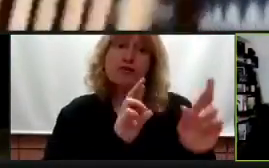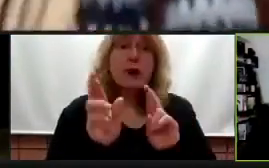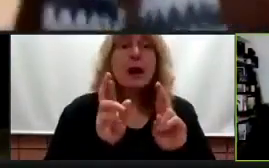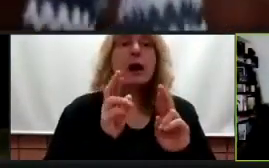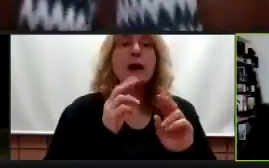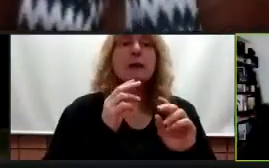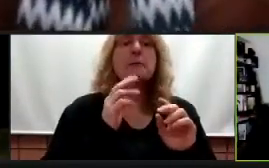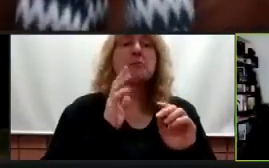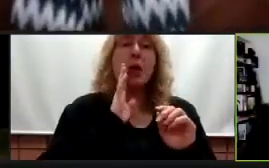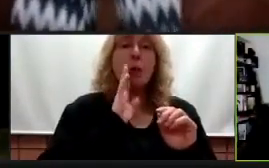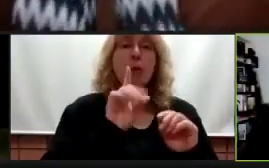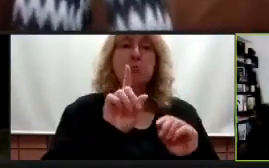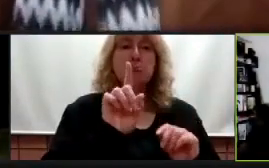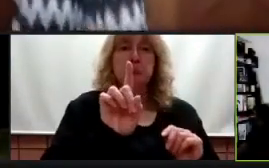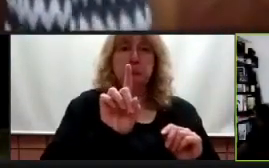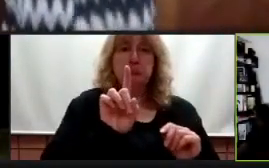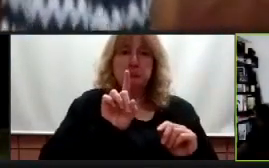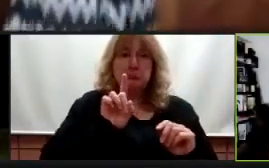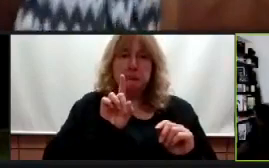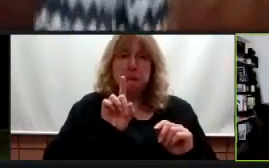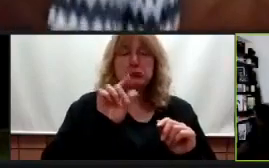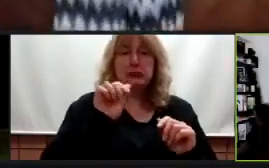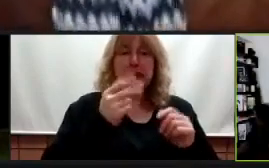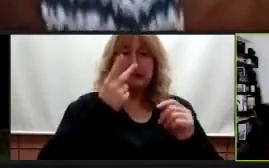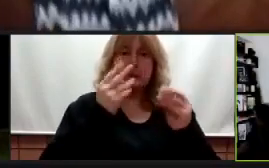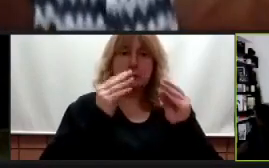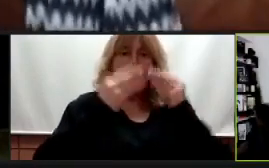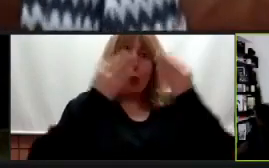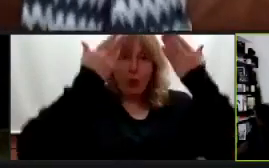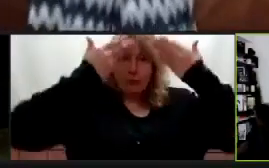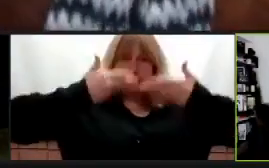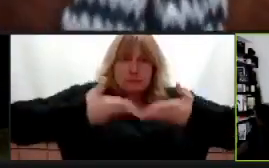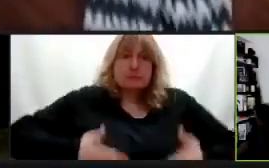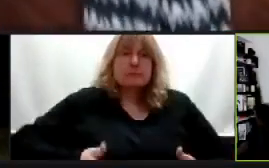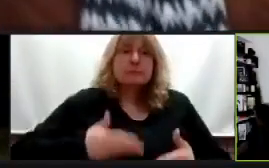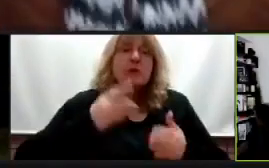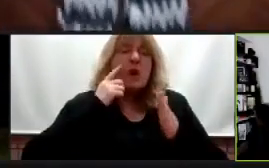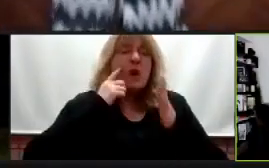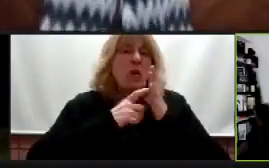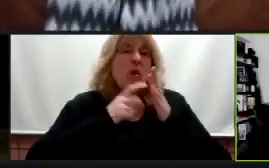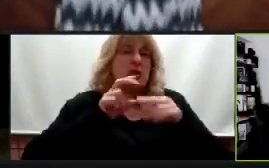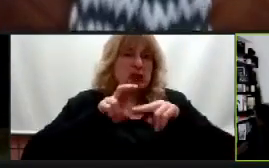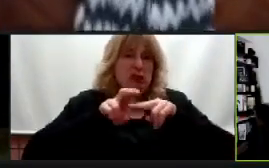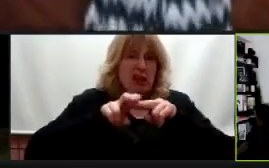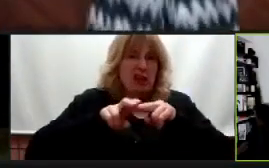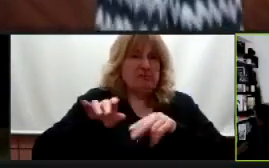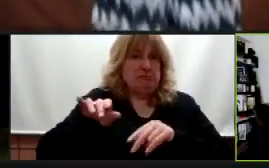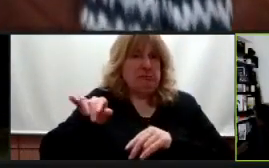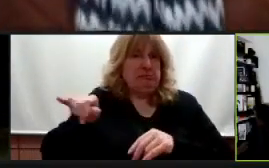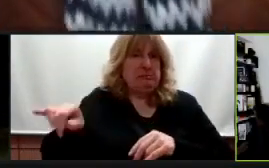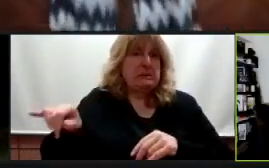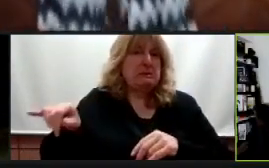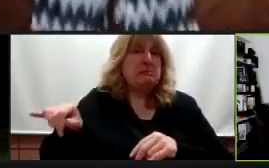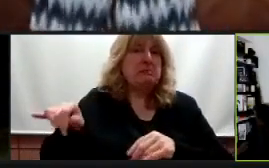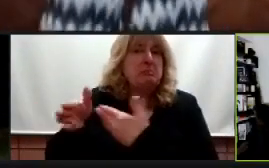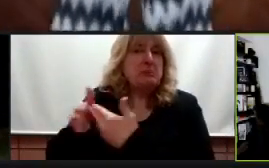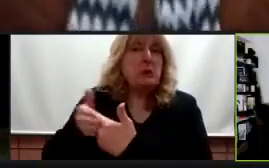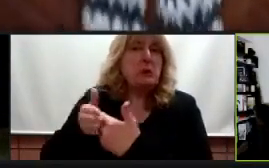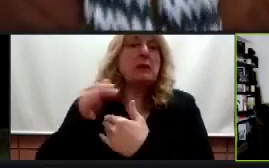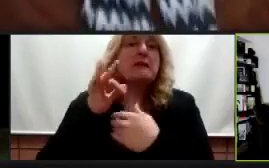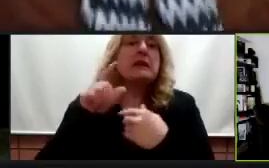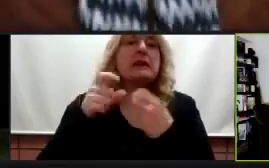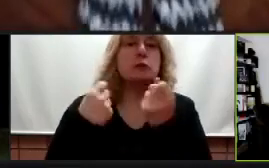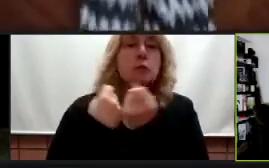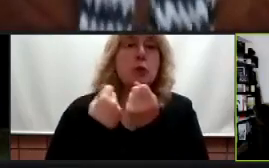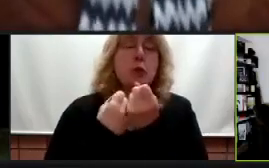so that you can see a little bit more of me. Notice that I'm keeping the chair nearby in case I need some support. So we have the seated mountain